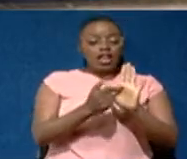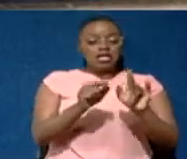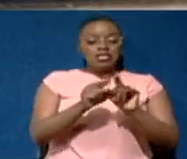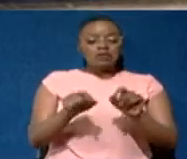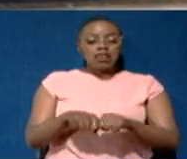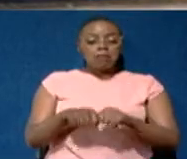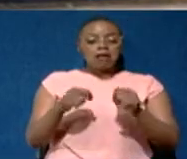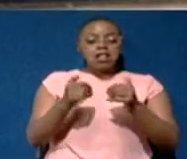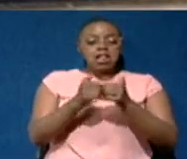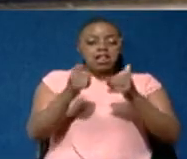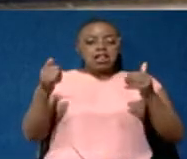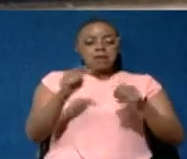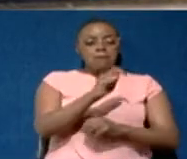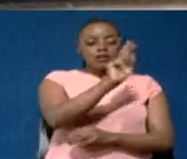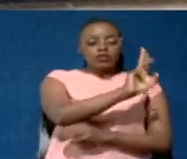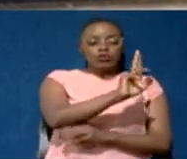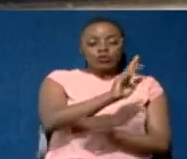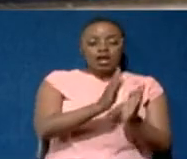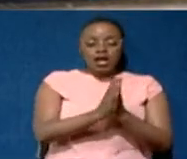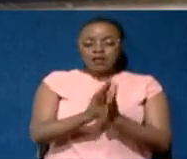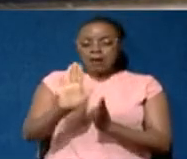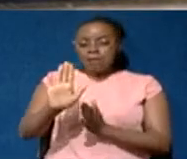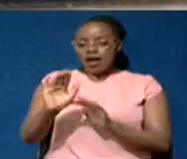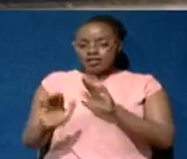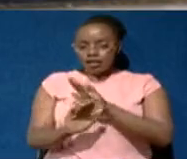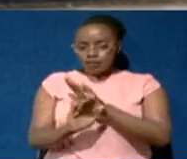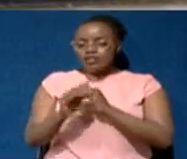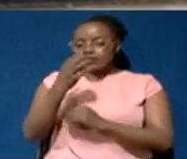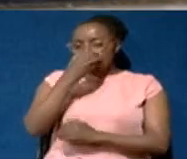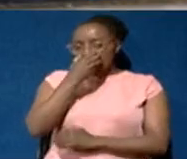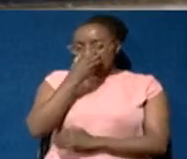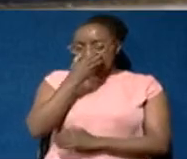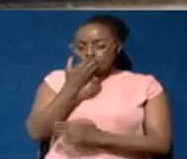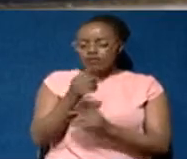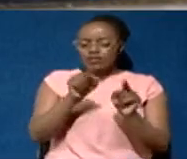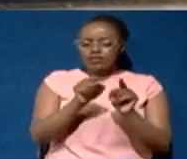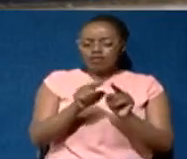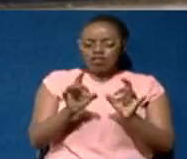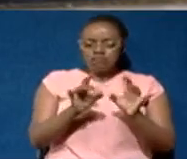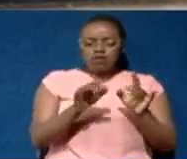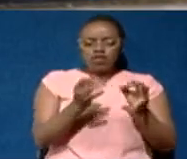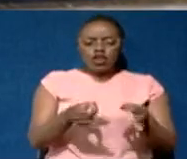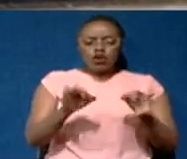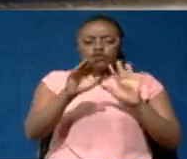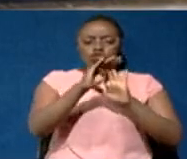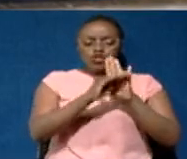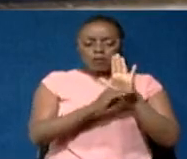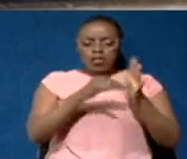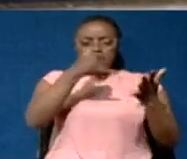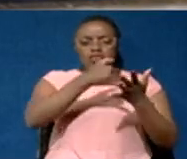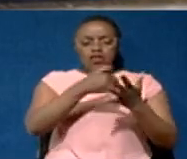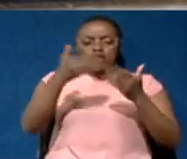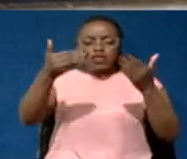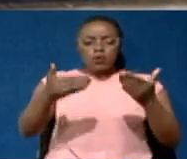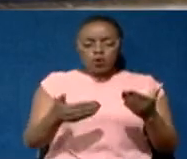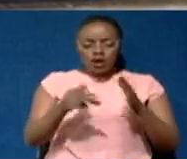broken ties between President Uhuru Kenyatta and his deputy William Ruto. In a departure from tradition, the official program did not contain the